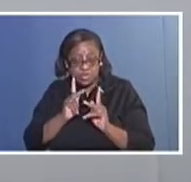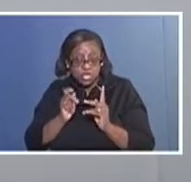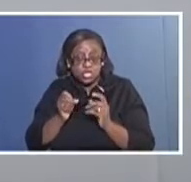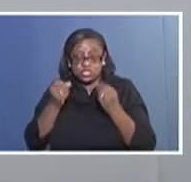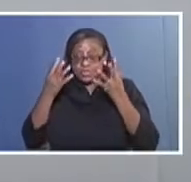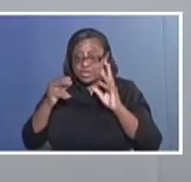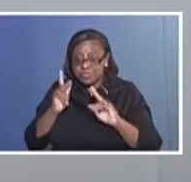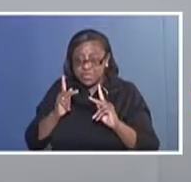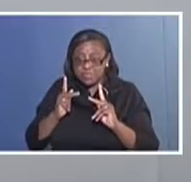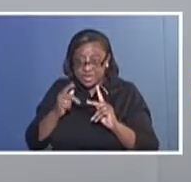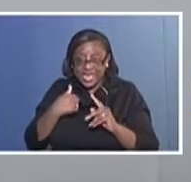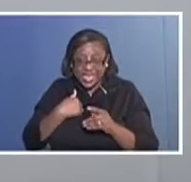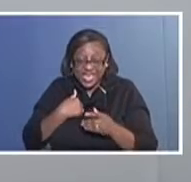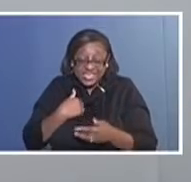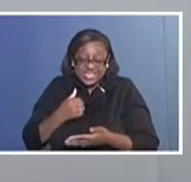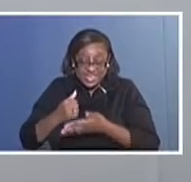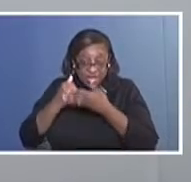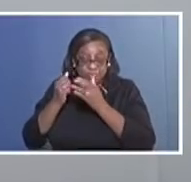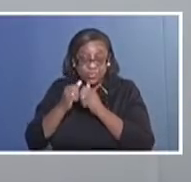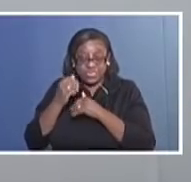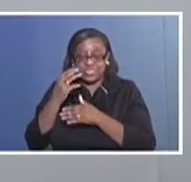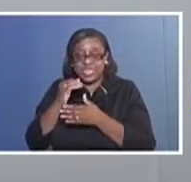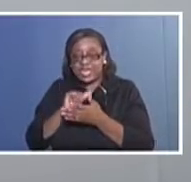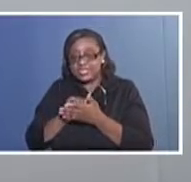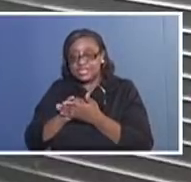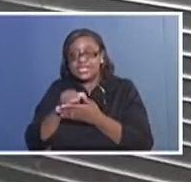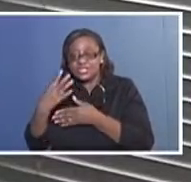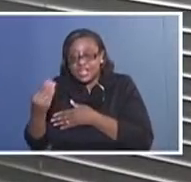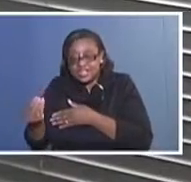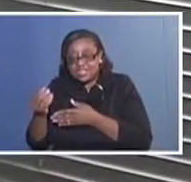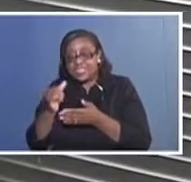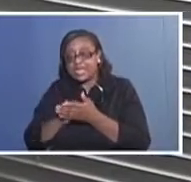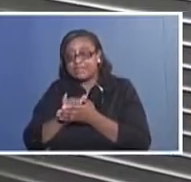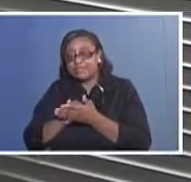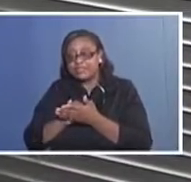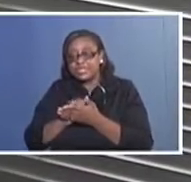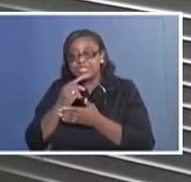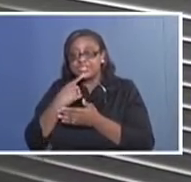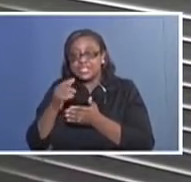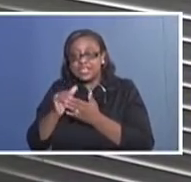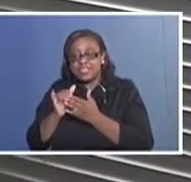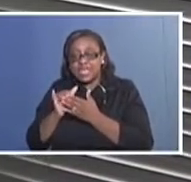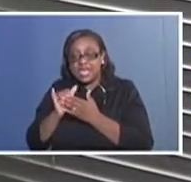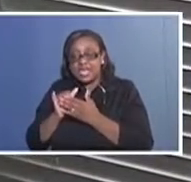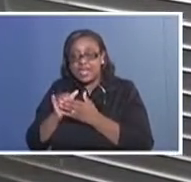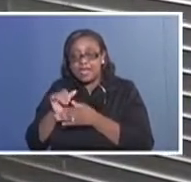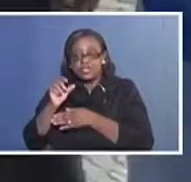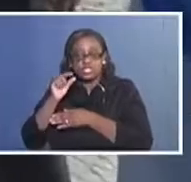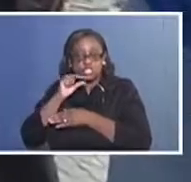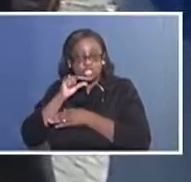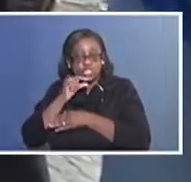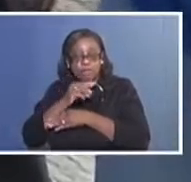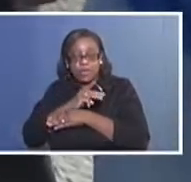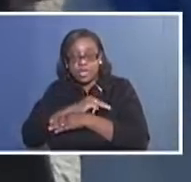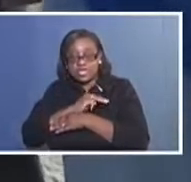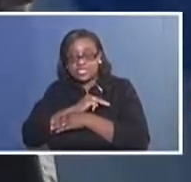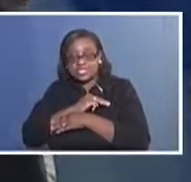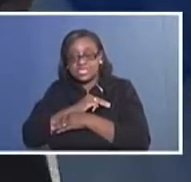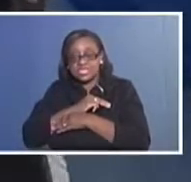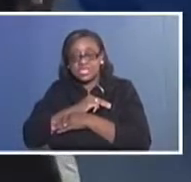with $408,000? I leave it right there. The Minister for Grand Bahama, Ginger Moxie, condemning the